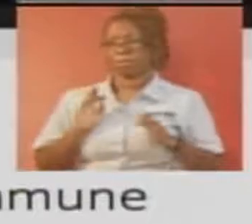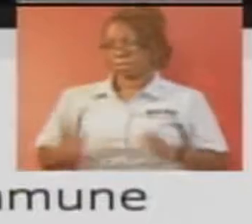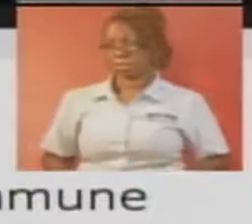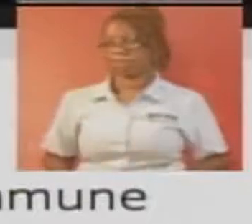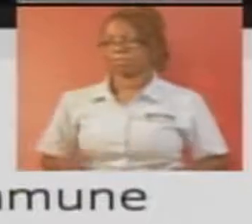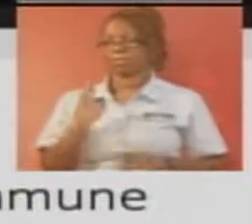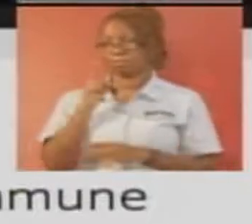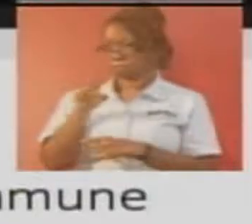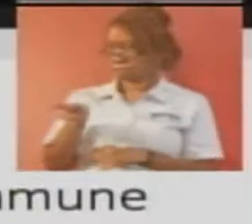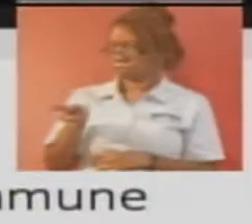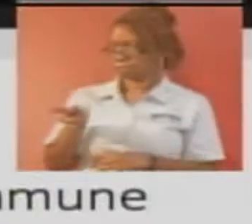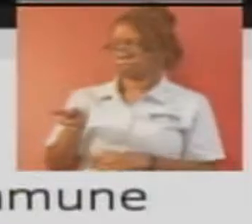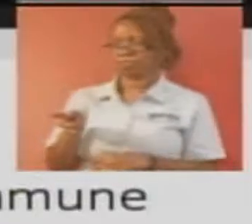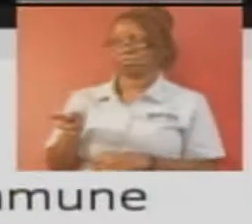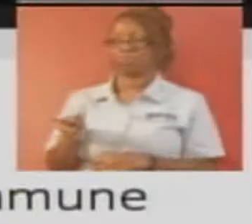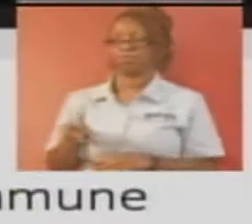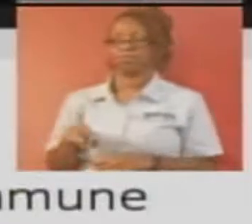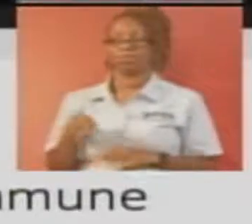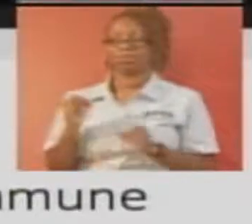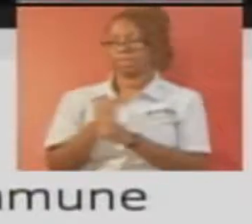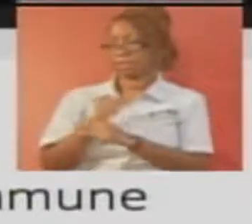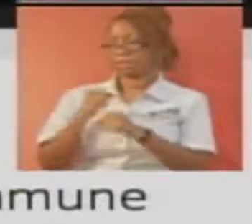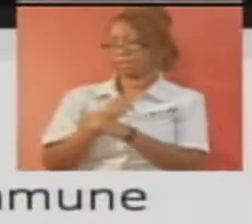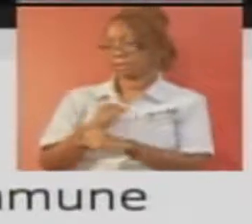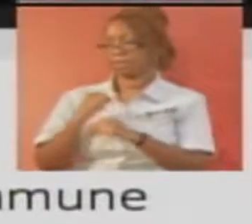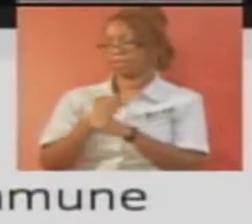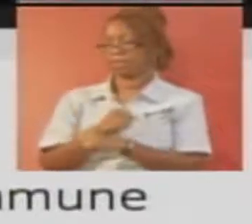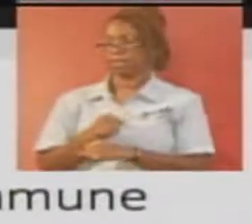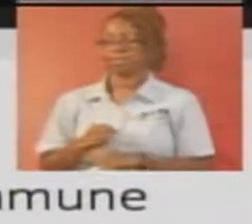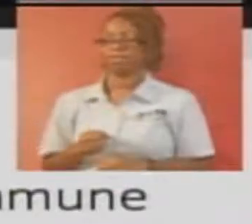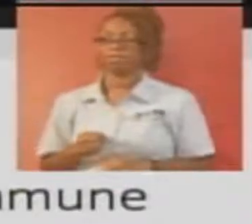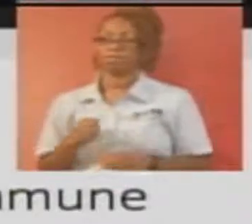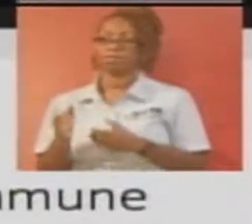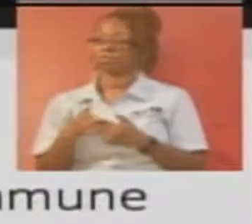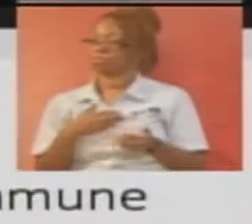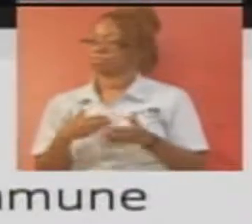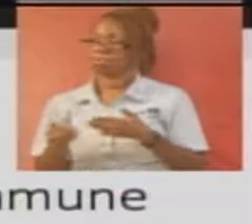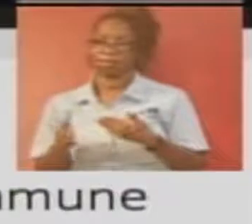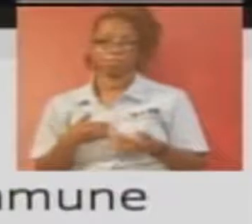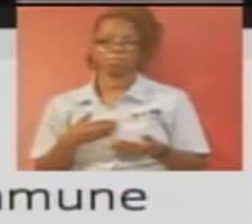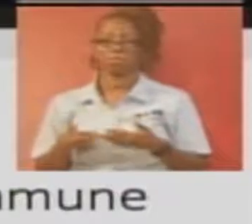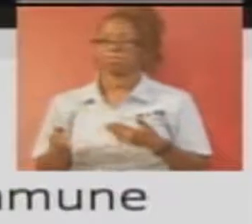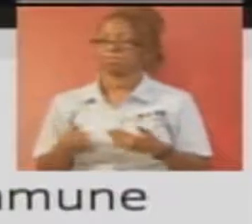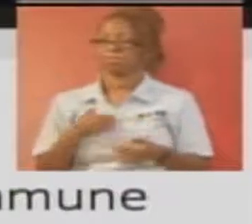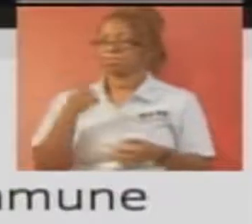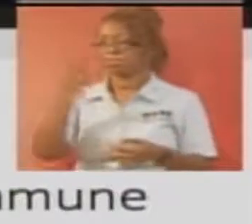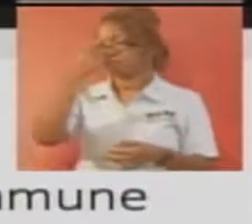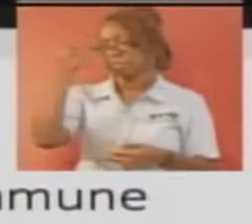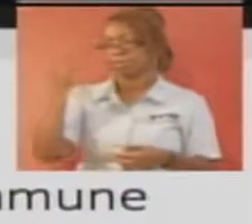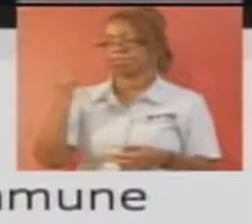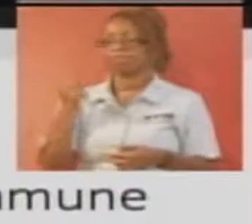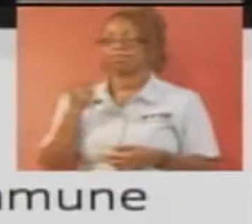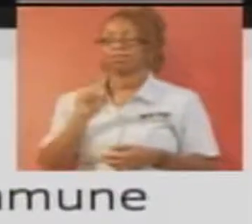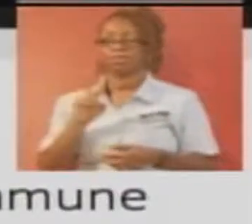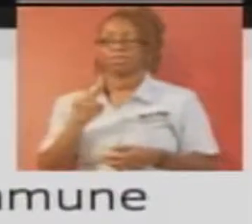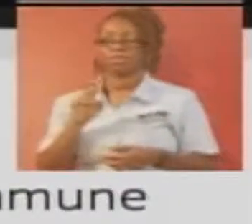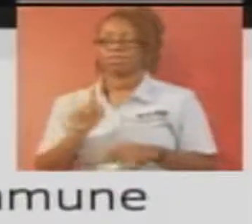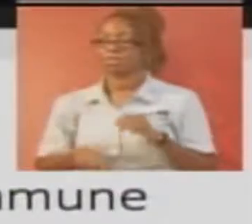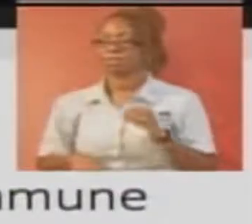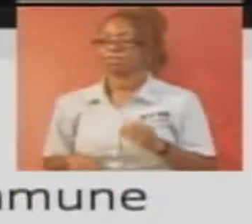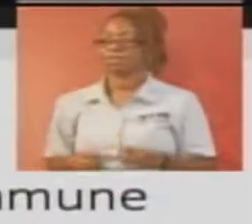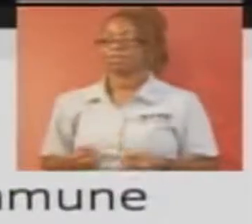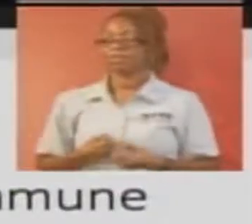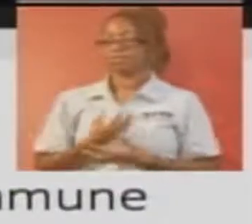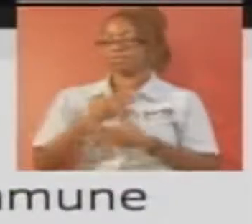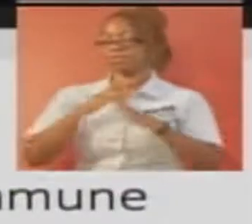You purify those proteins, and that is your vaccine. In some cases, they produce the viral proteins in a way that they assemble to form